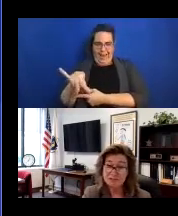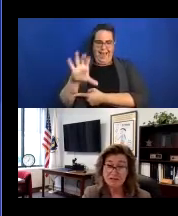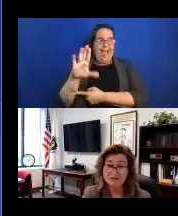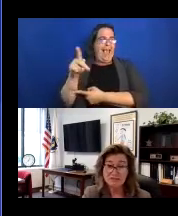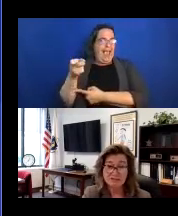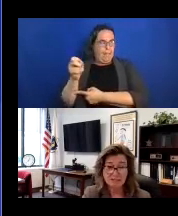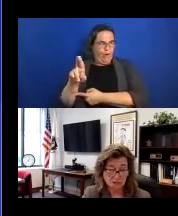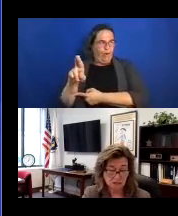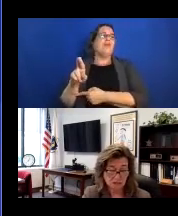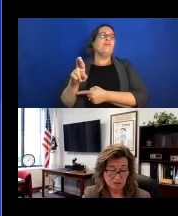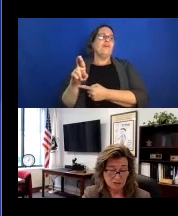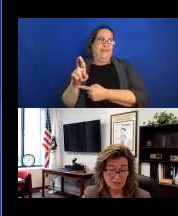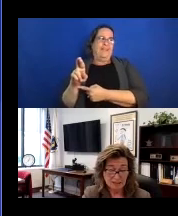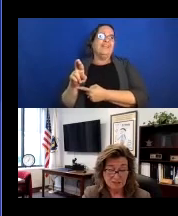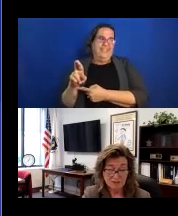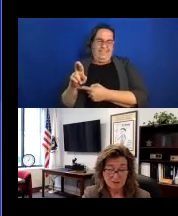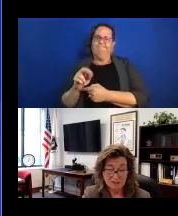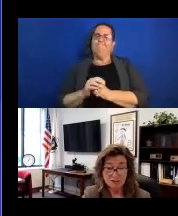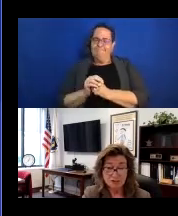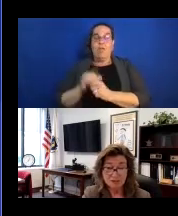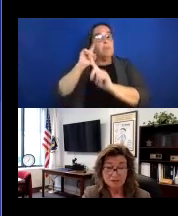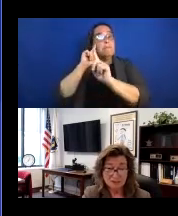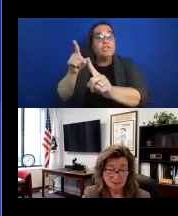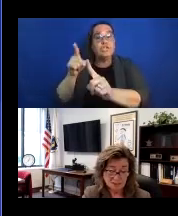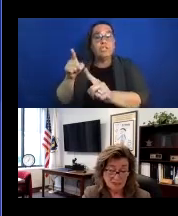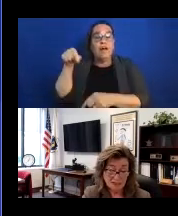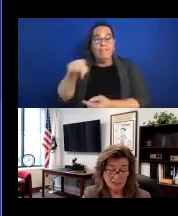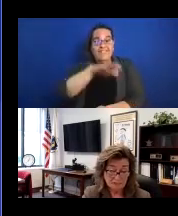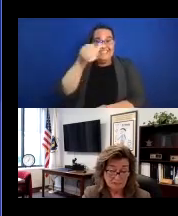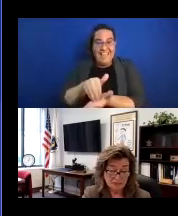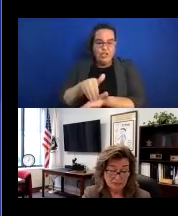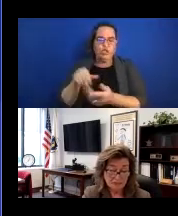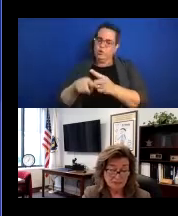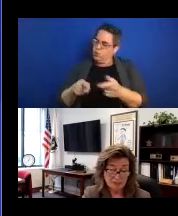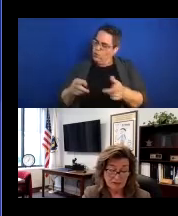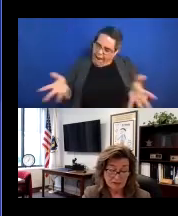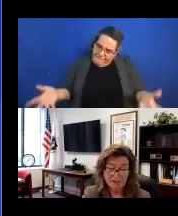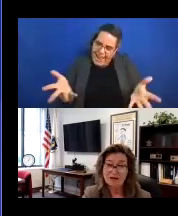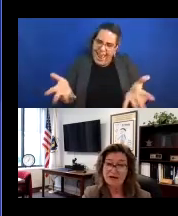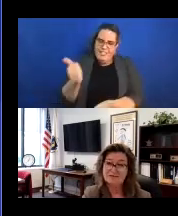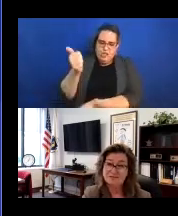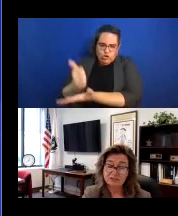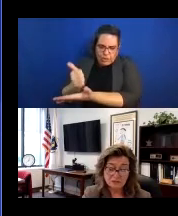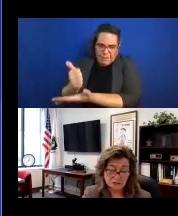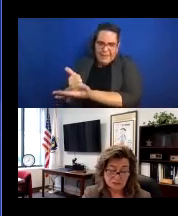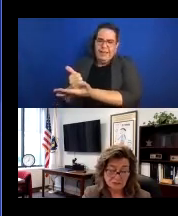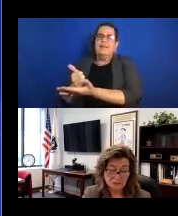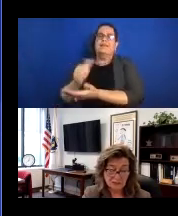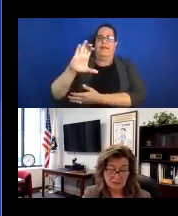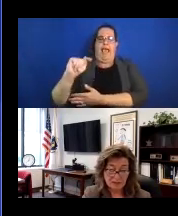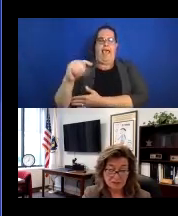mission of this center is to advance treatment and rehabilitation and recovery of